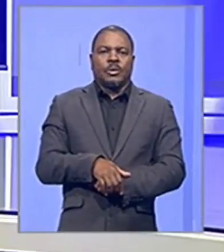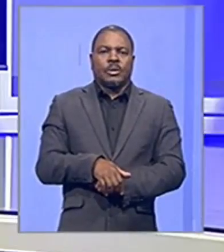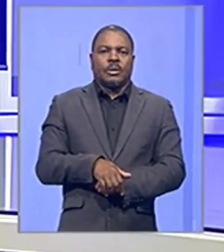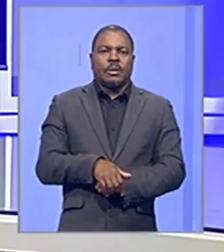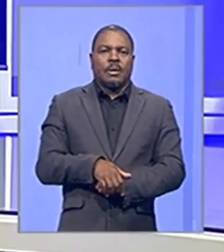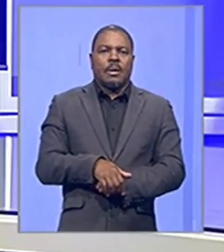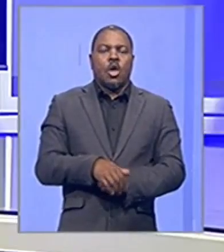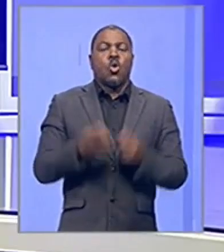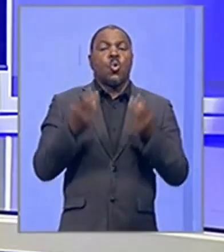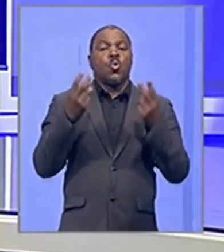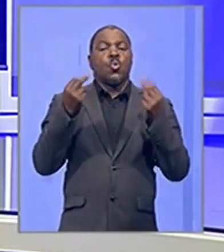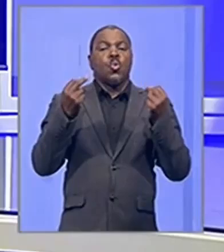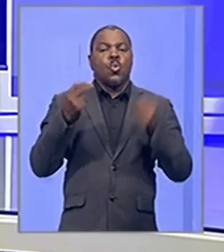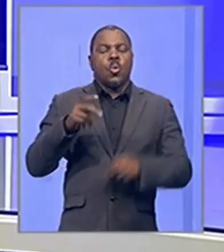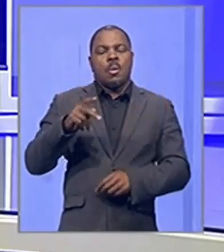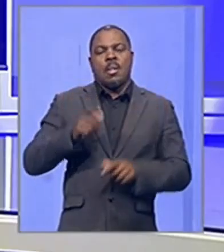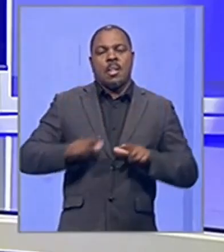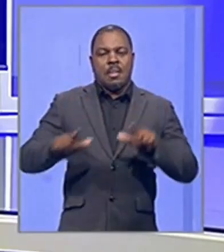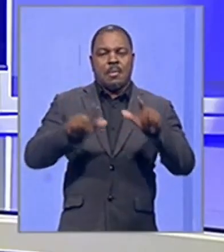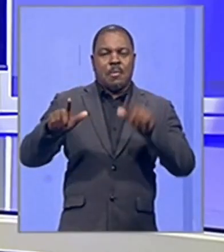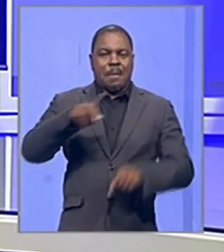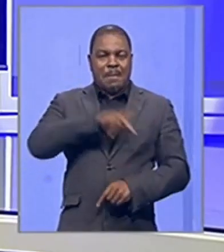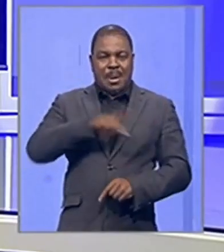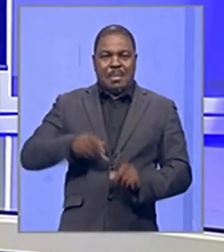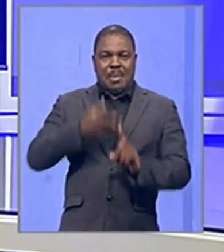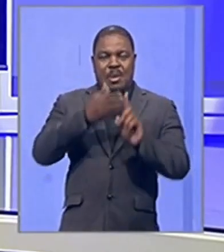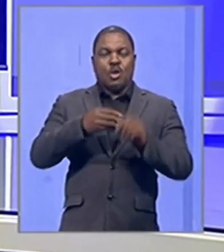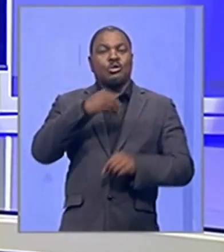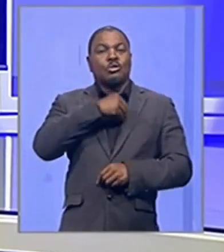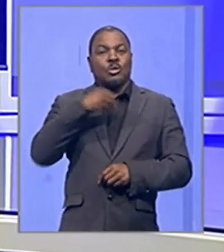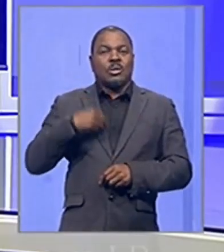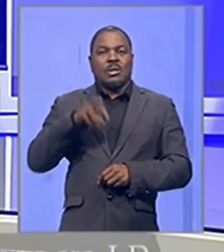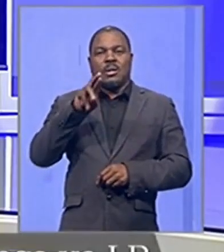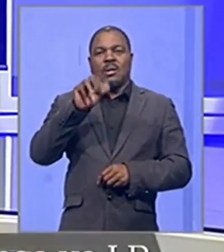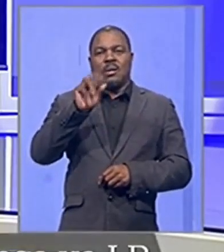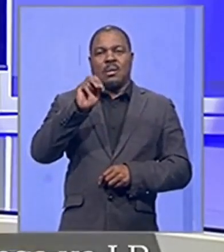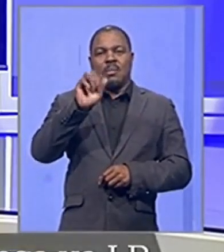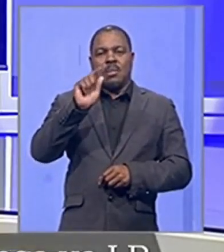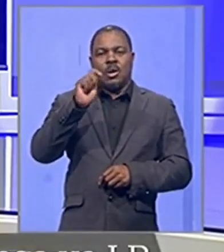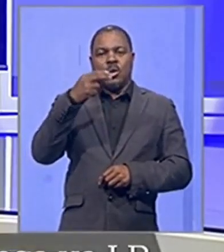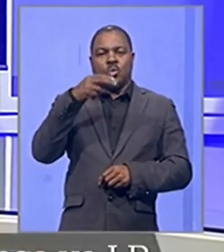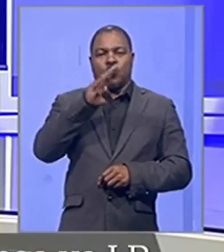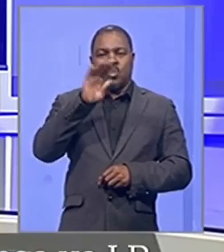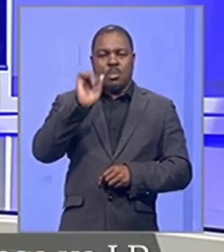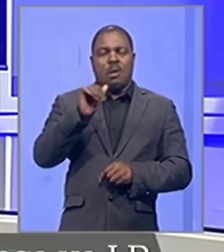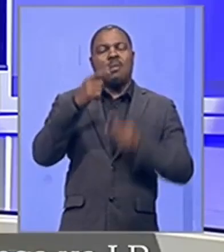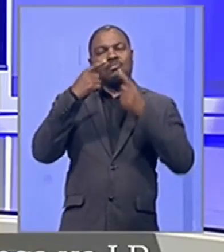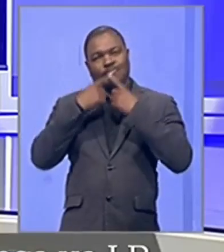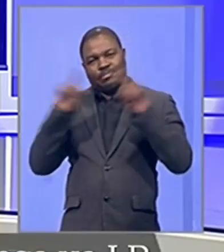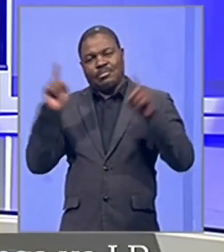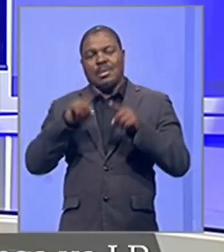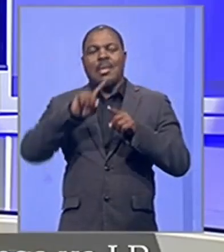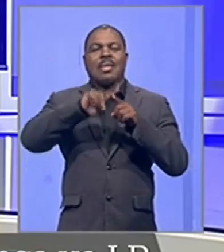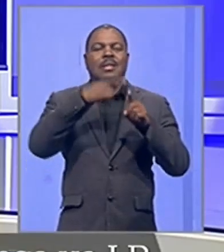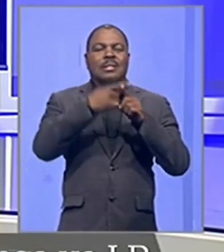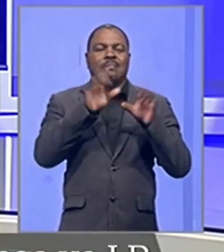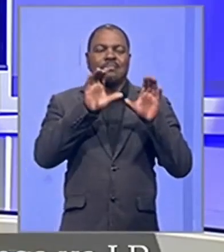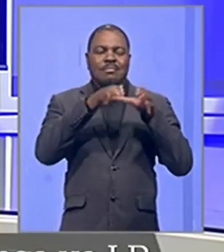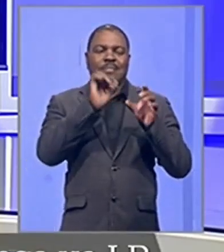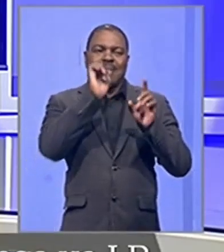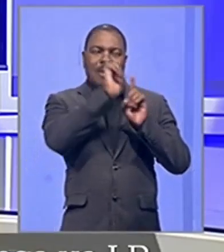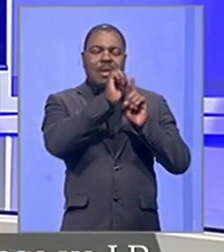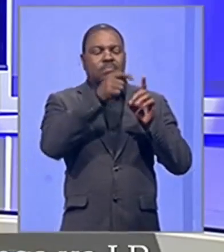Tonakgolo yeo e sa tšwago go kgethwa ka Limpopo Ngaka Phophi Ramathuba o tsebagaditše maloko a